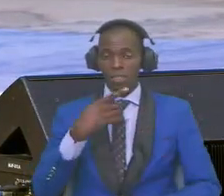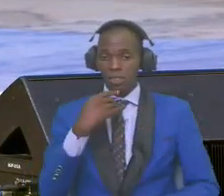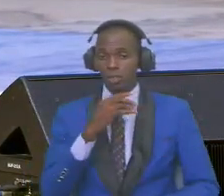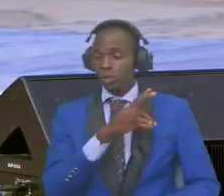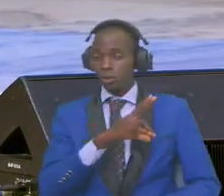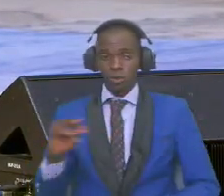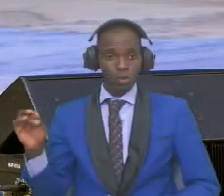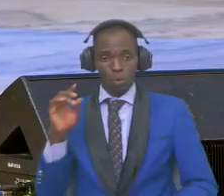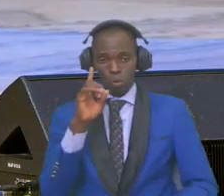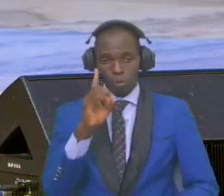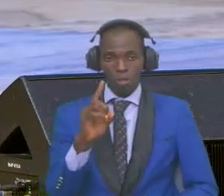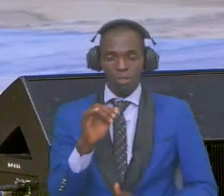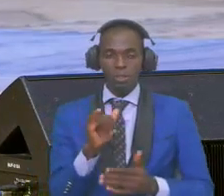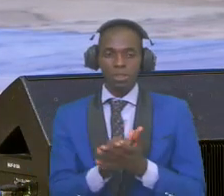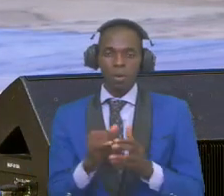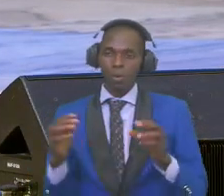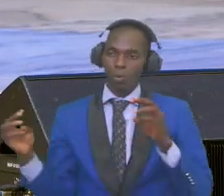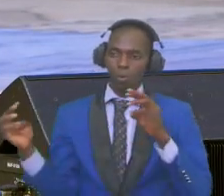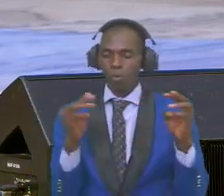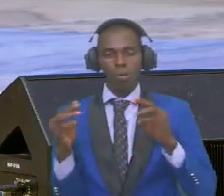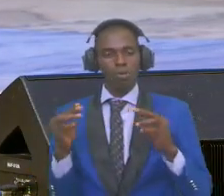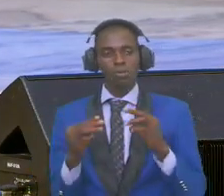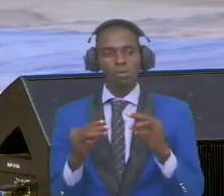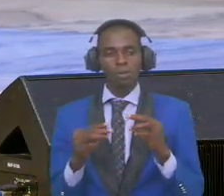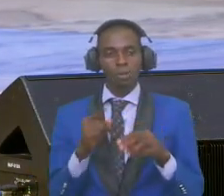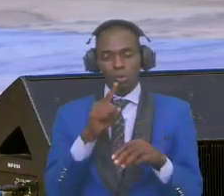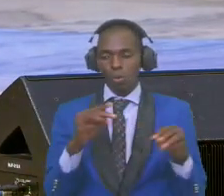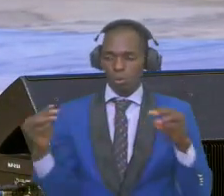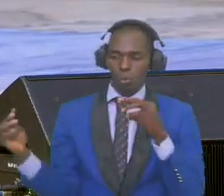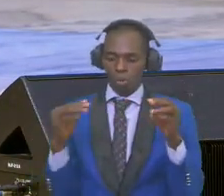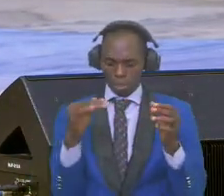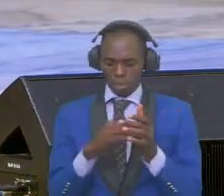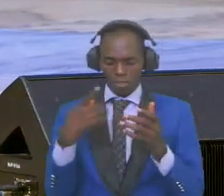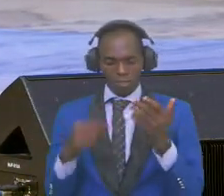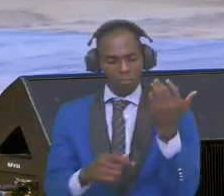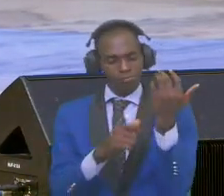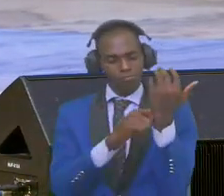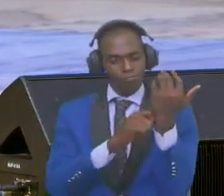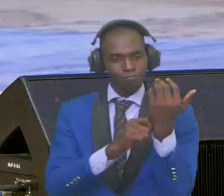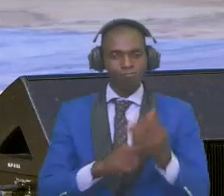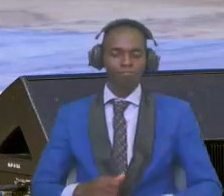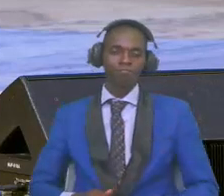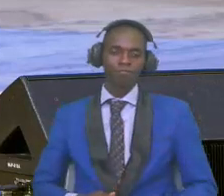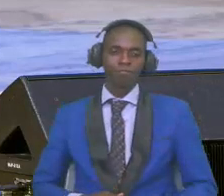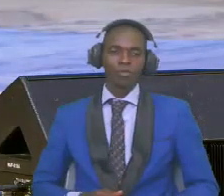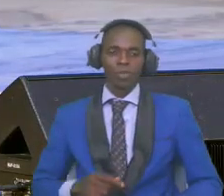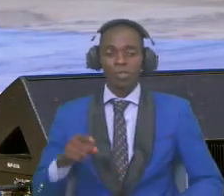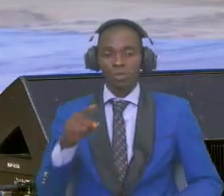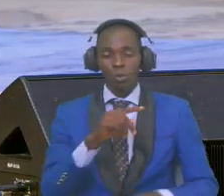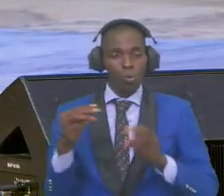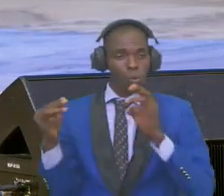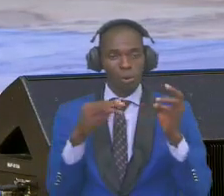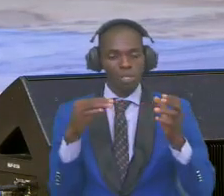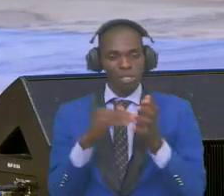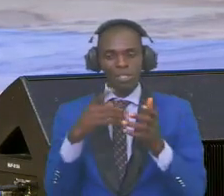warreth when he war. You war against the flesh. You war against the